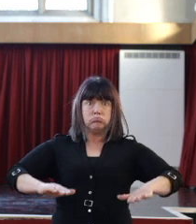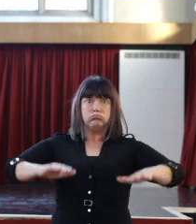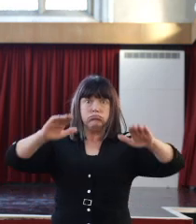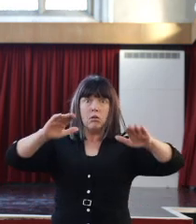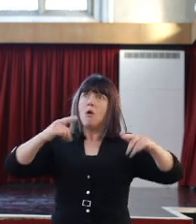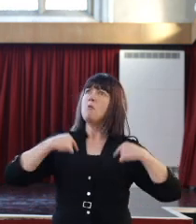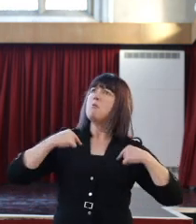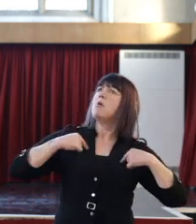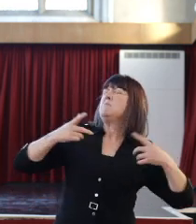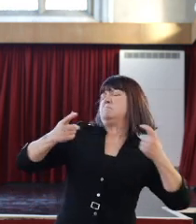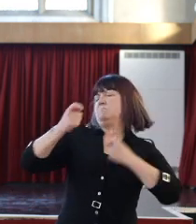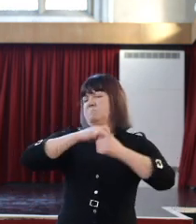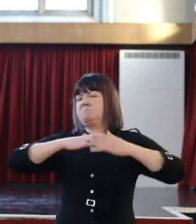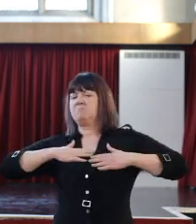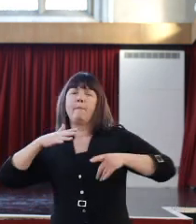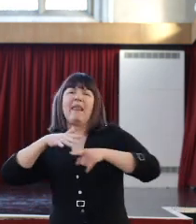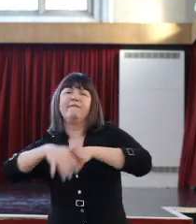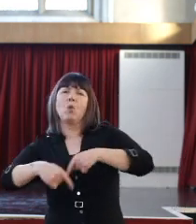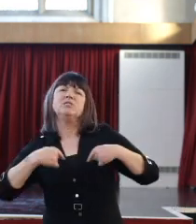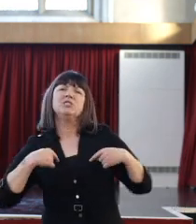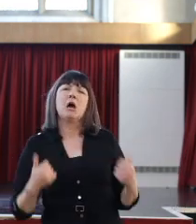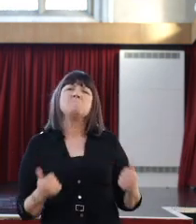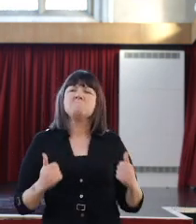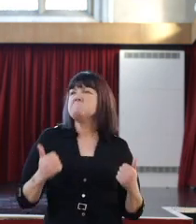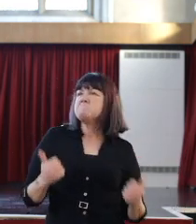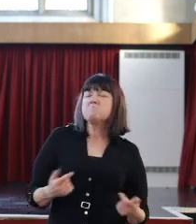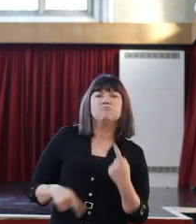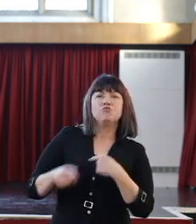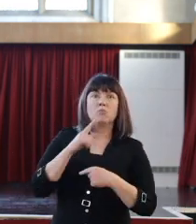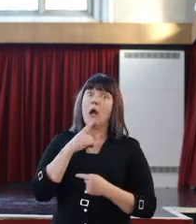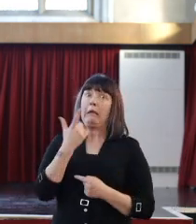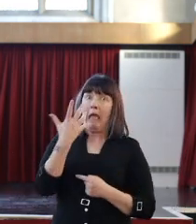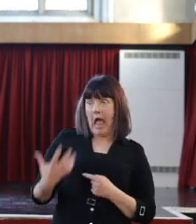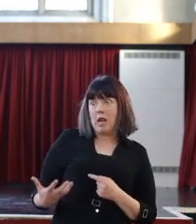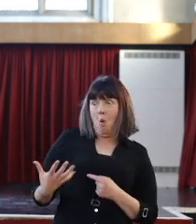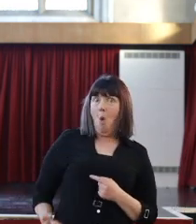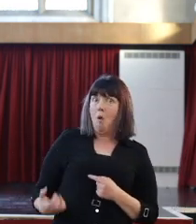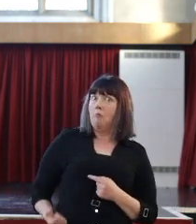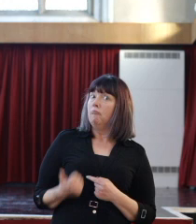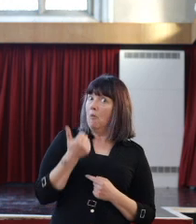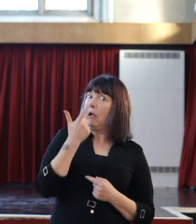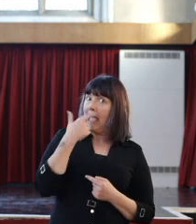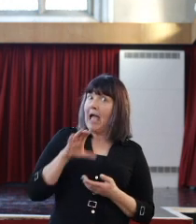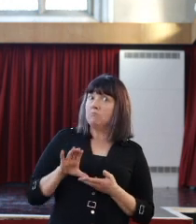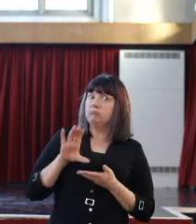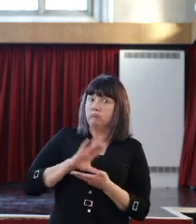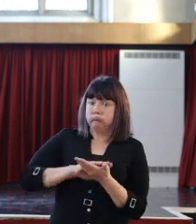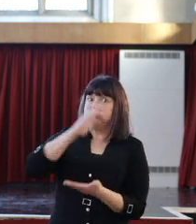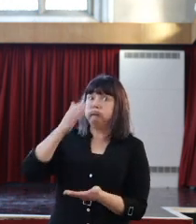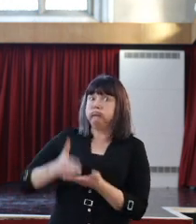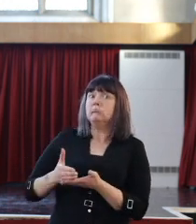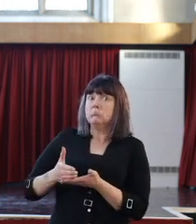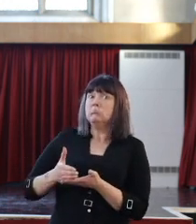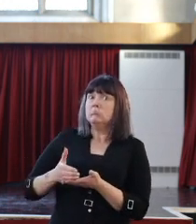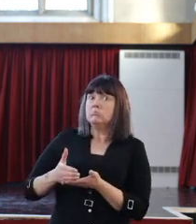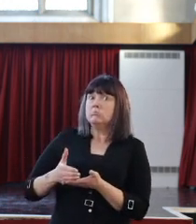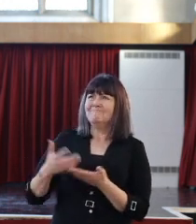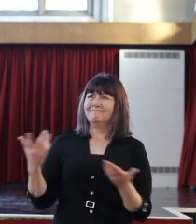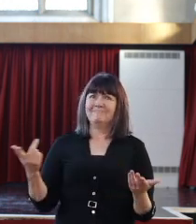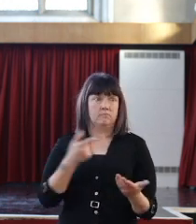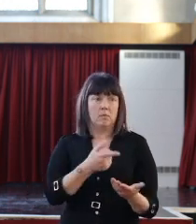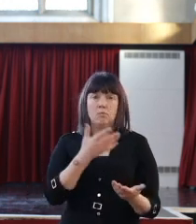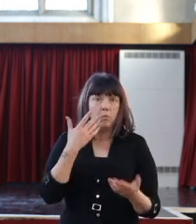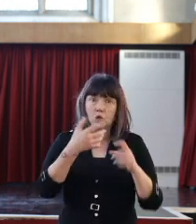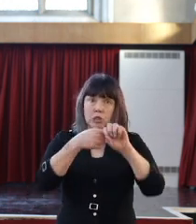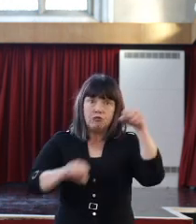and digital creators. And they can make a lot of money doing it. This is great for a number of reasons, because they don't have to get a degree,